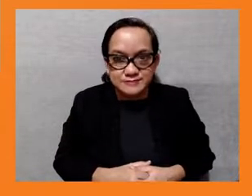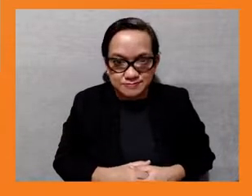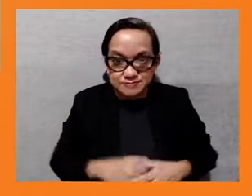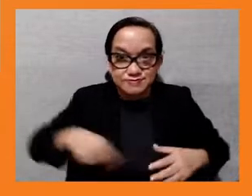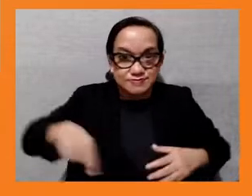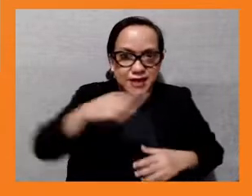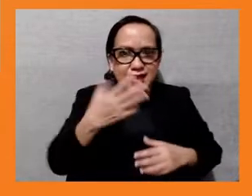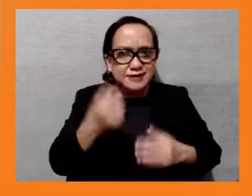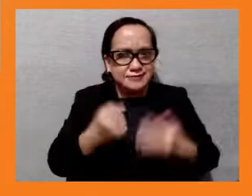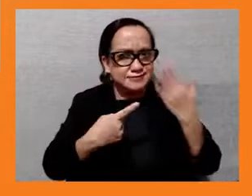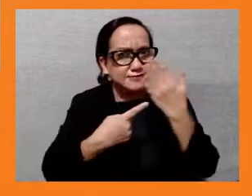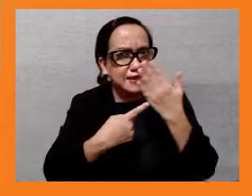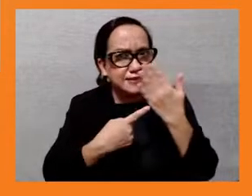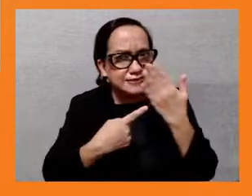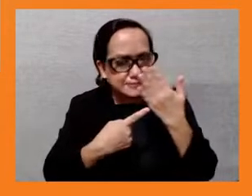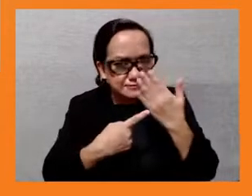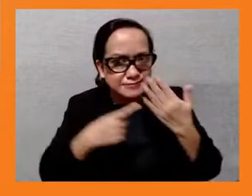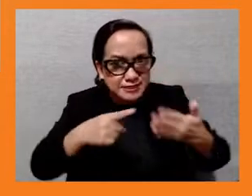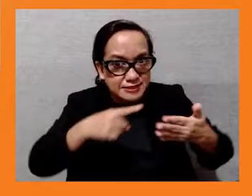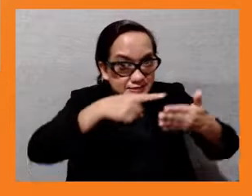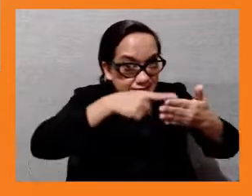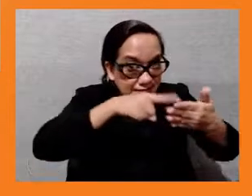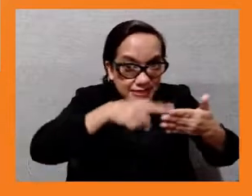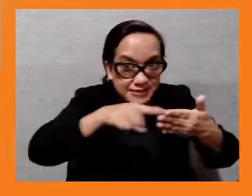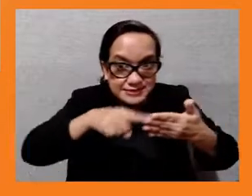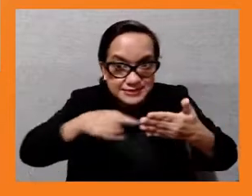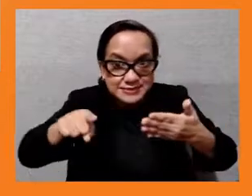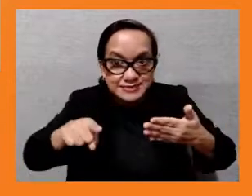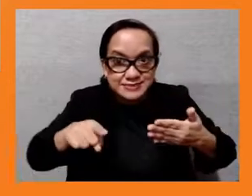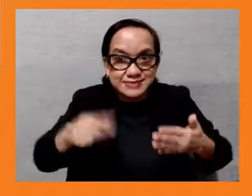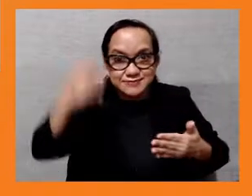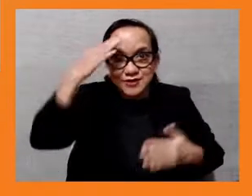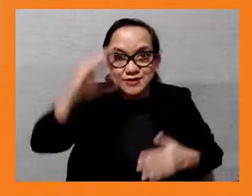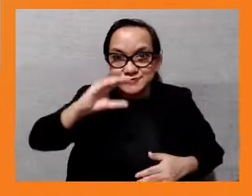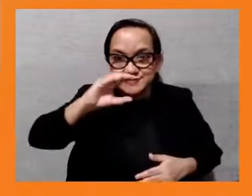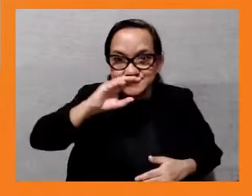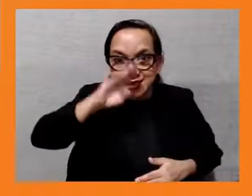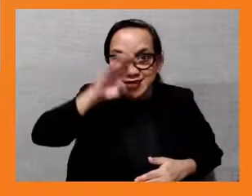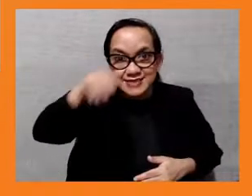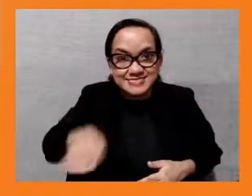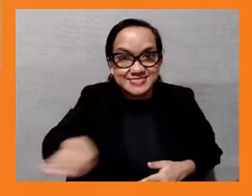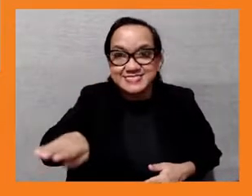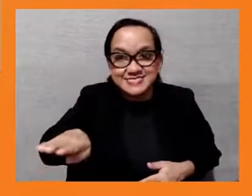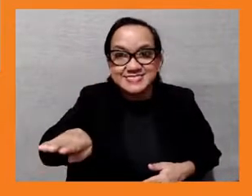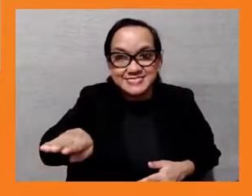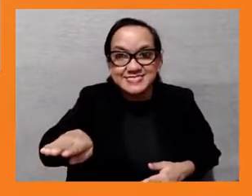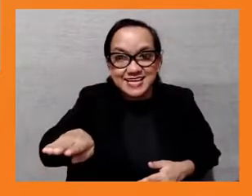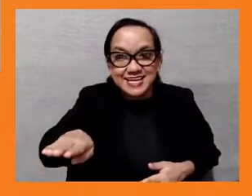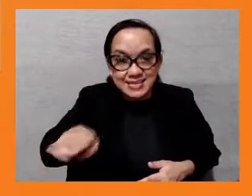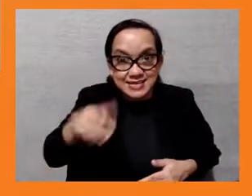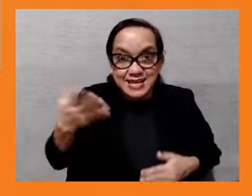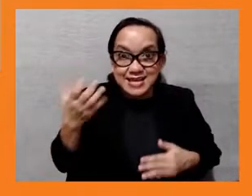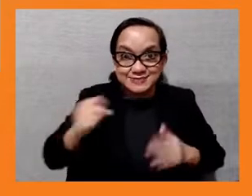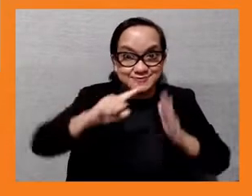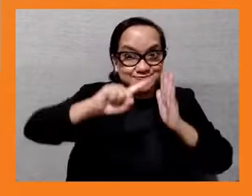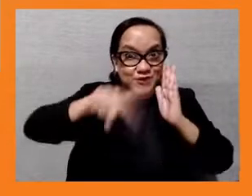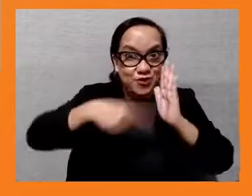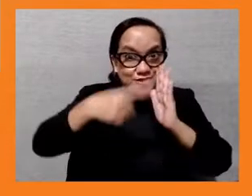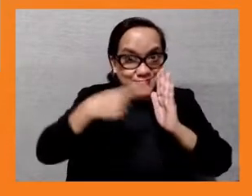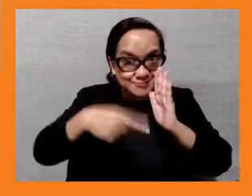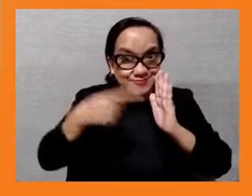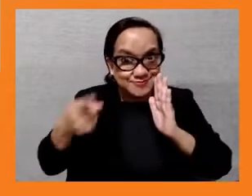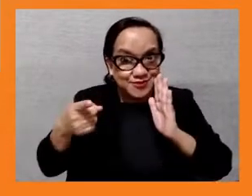India. In ADB's compliance review report, it identified that the single most important concern in the